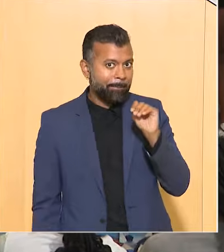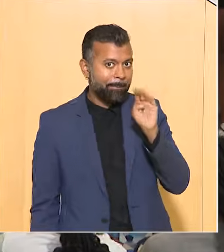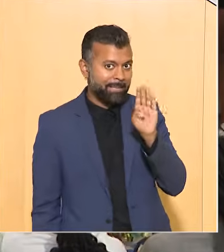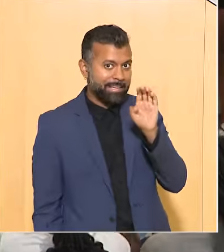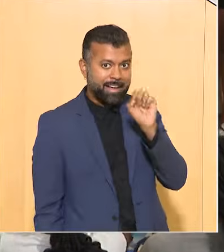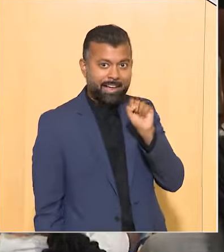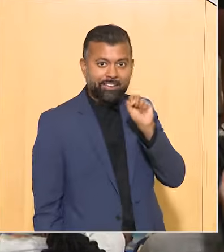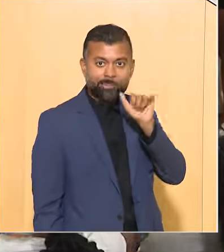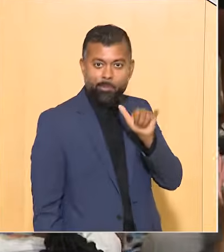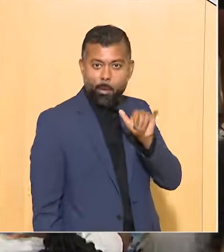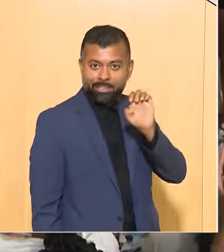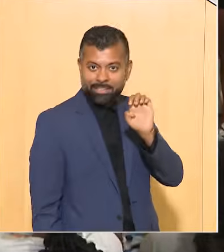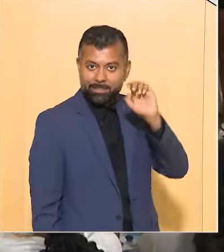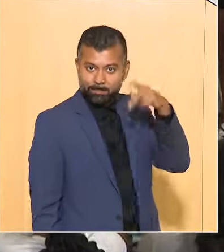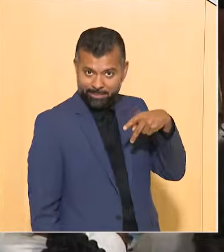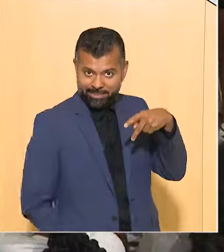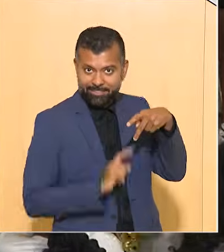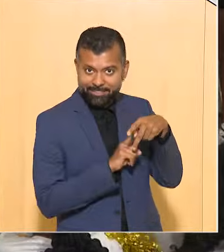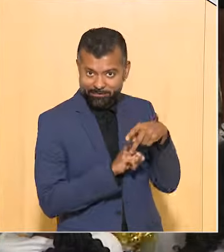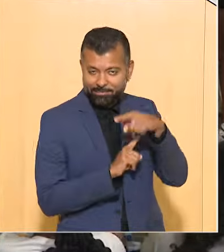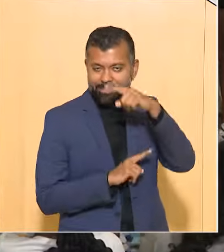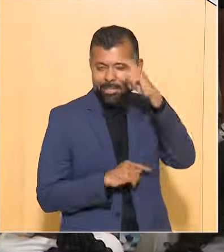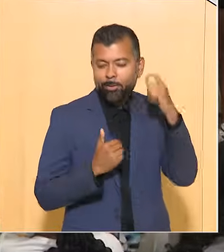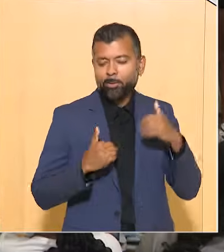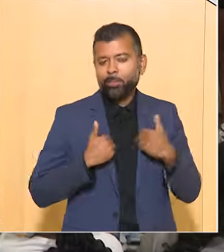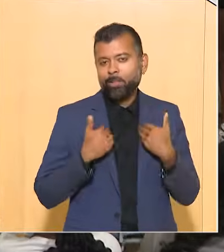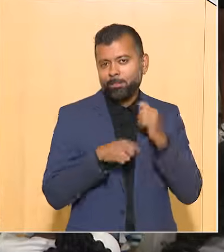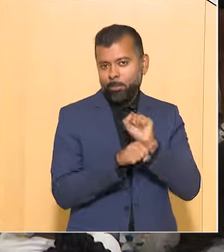MBSYEP. Give them all a big round of applause.